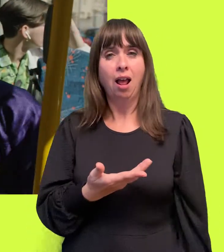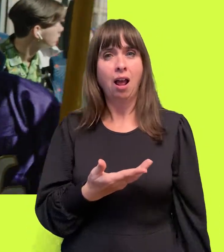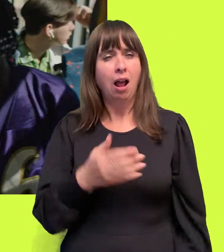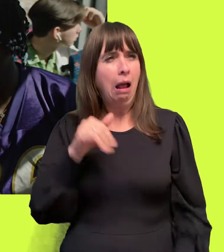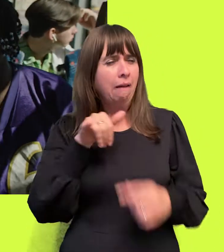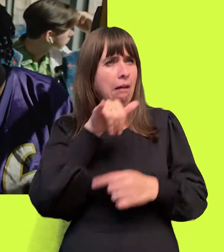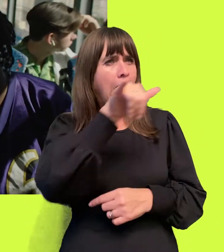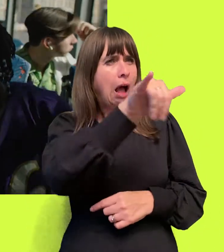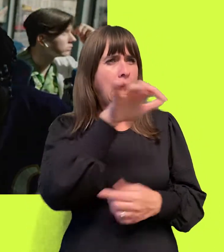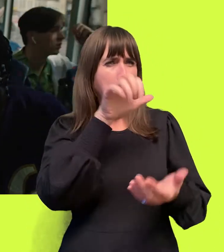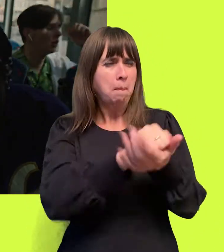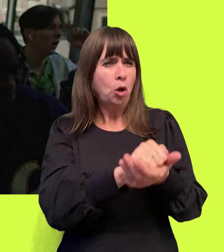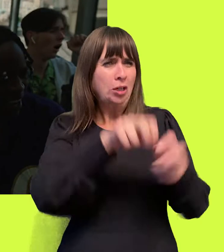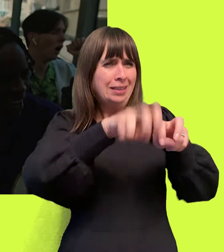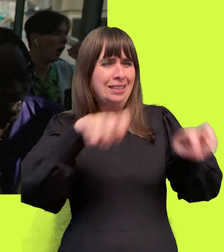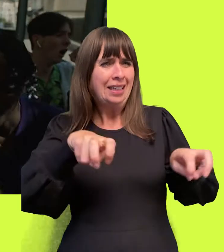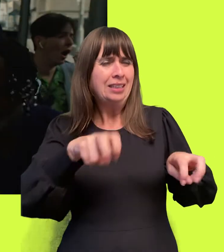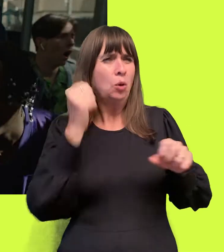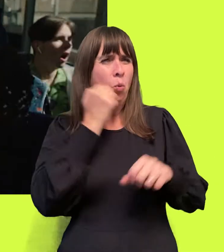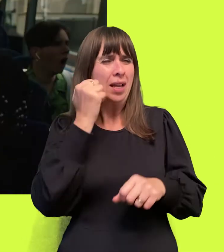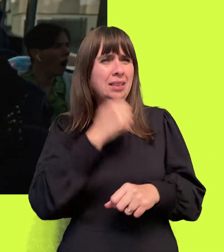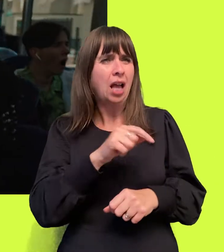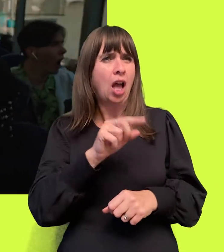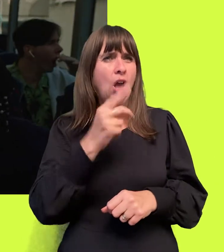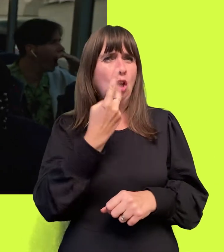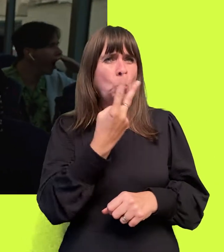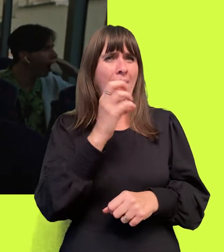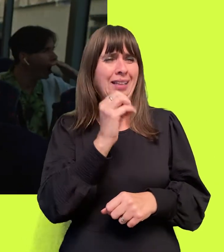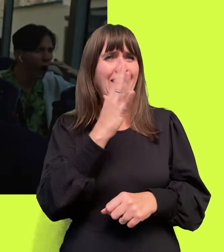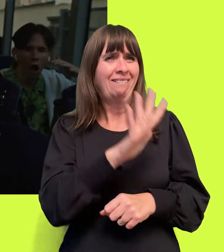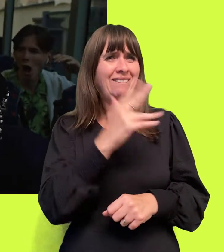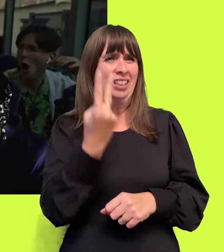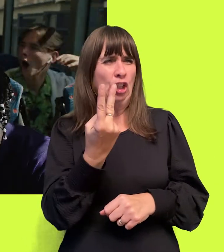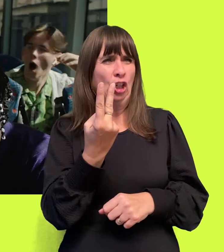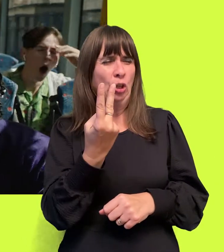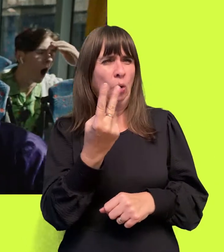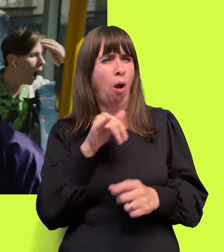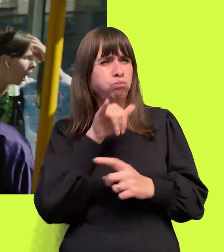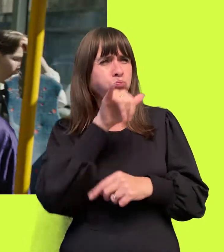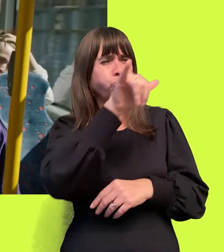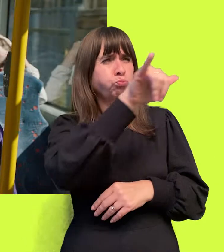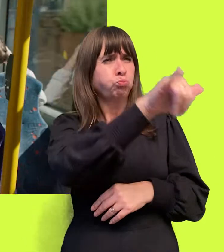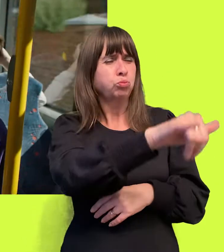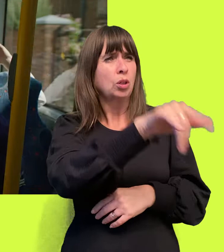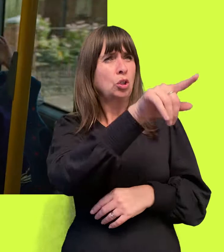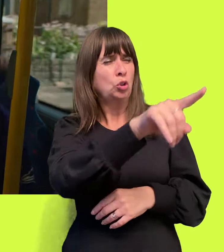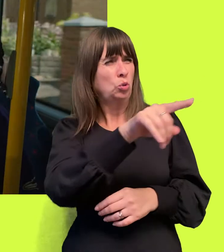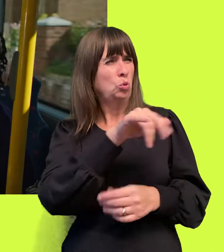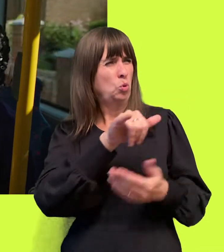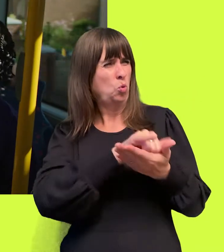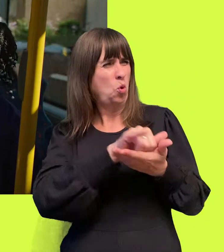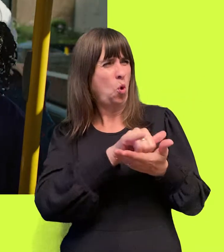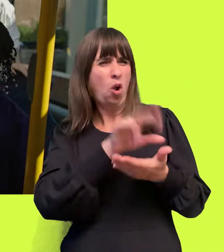Airliner Cecil, winter 2052. For thousands of half-price seats to the US, including New York. What, up to